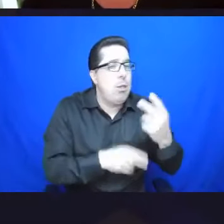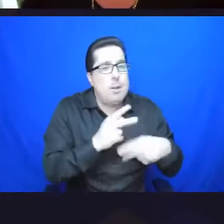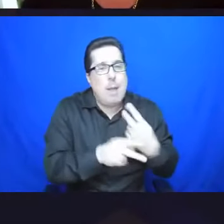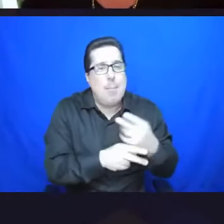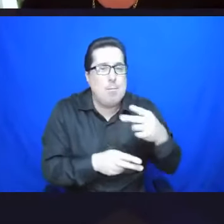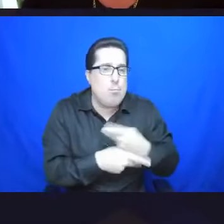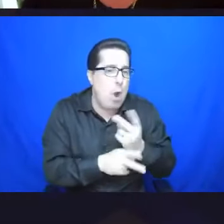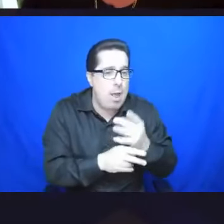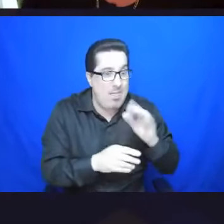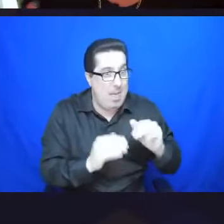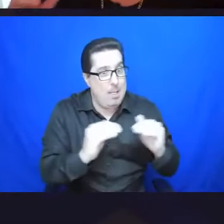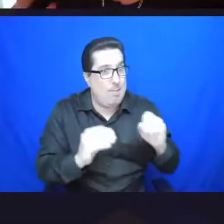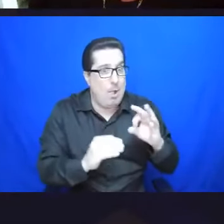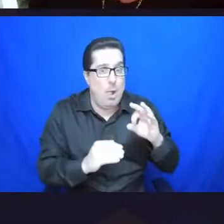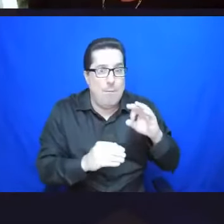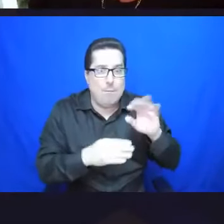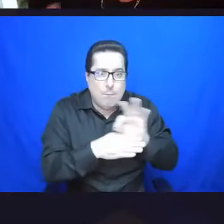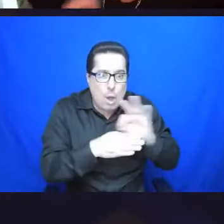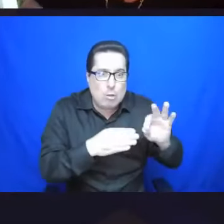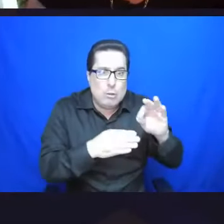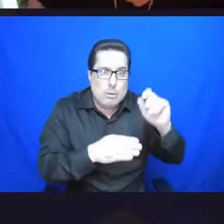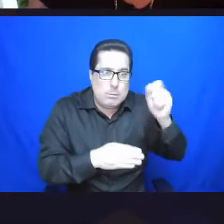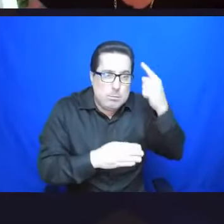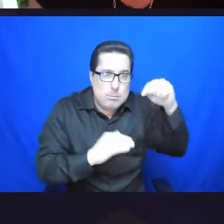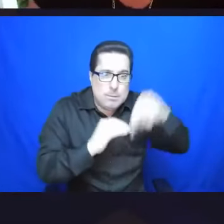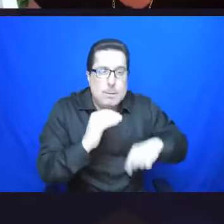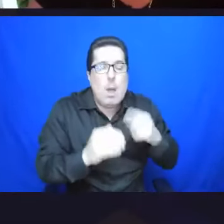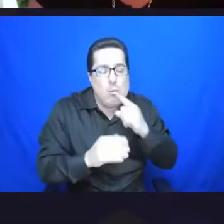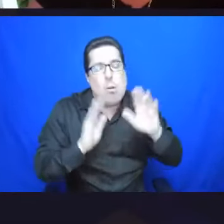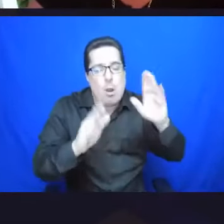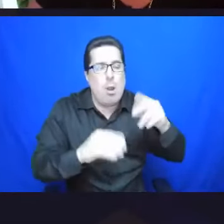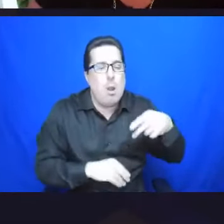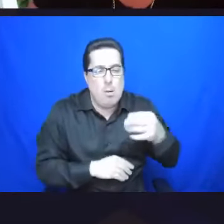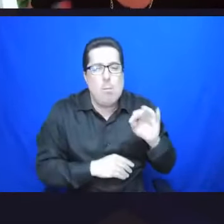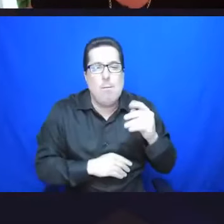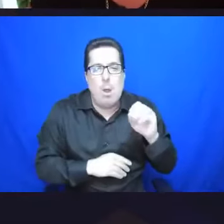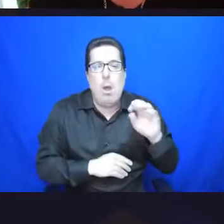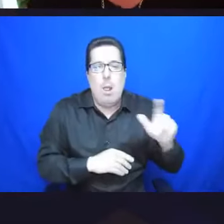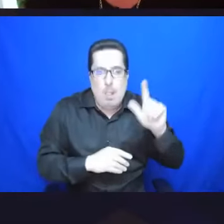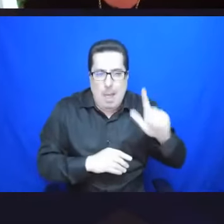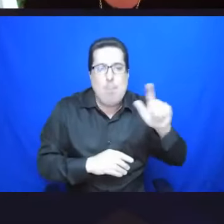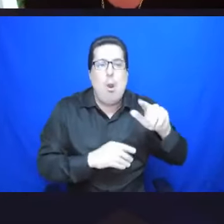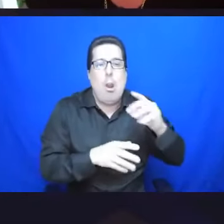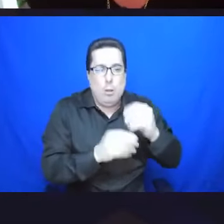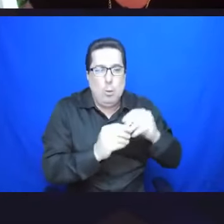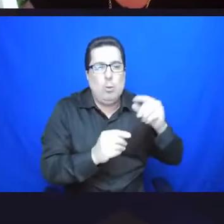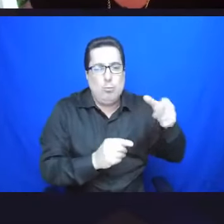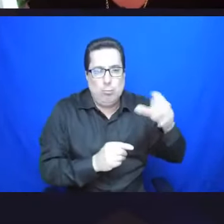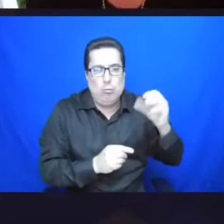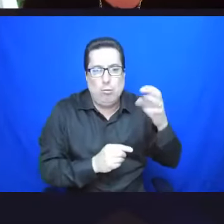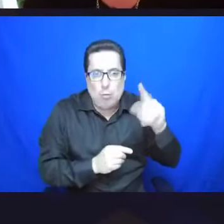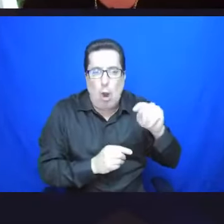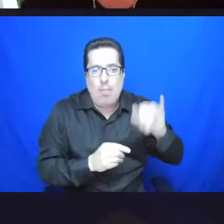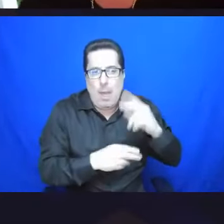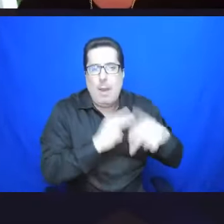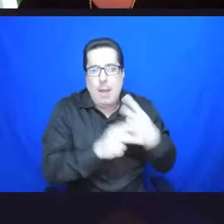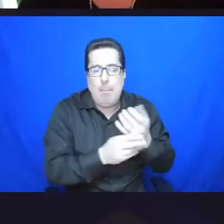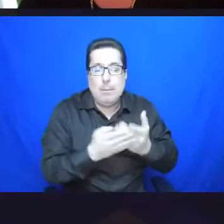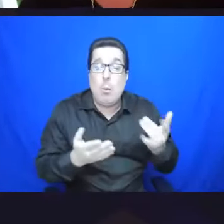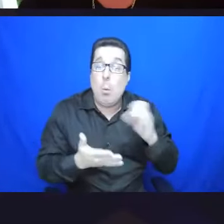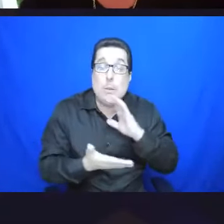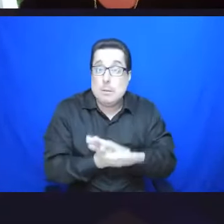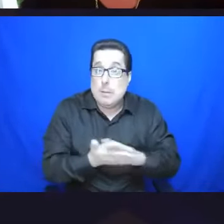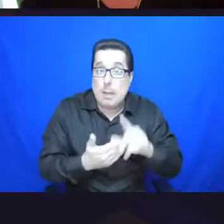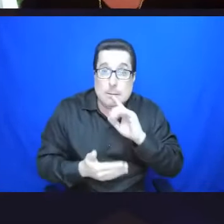level of function insight, it's really great to be using Grafana libraries to chart that stuff. So what's nice now is that there's